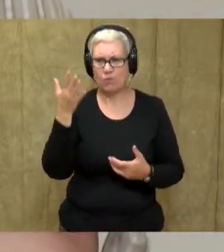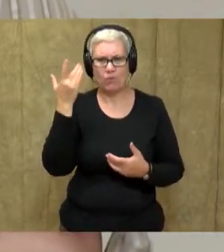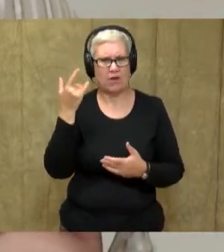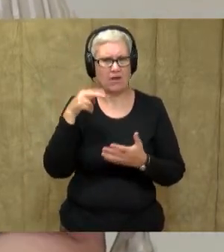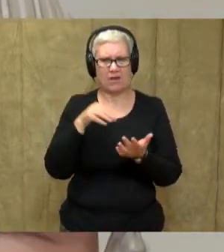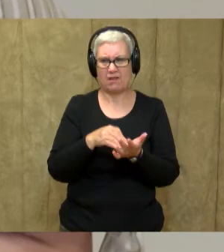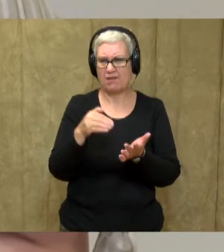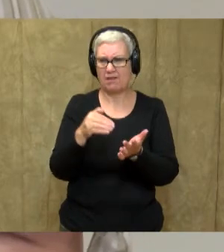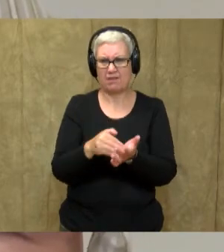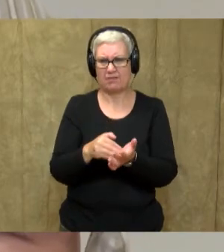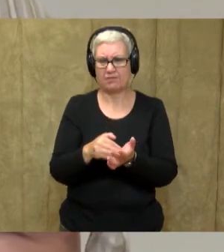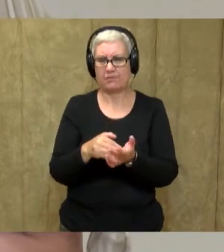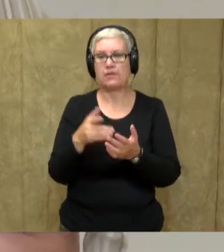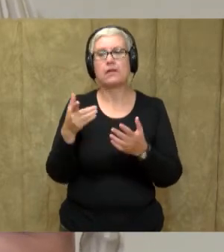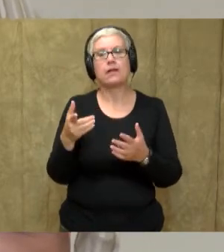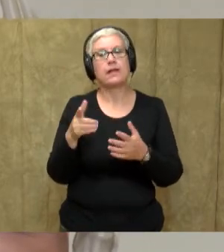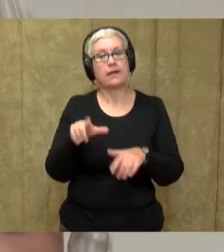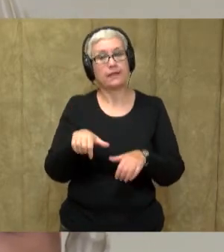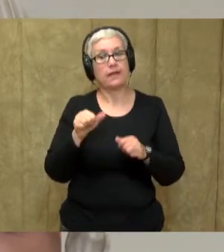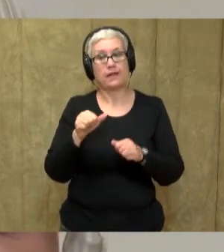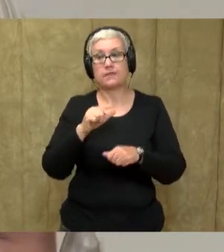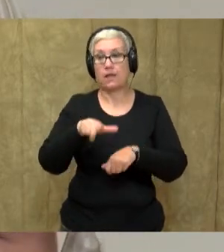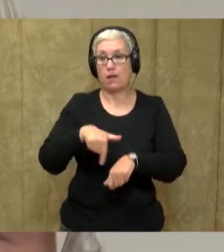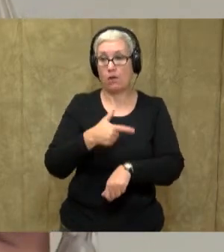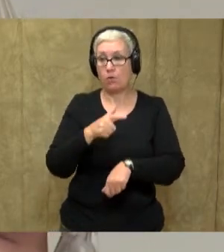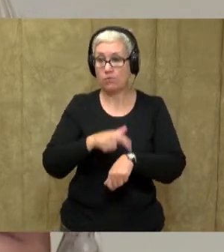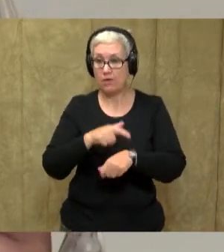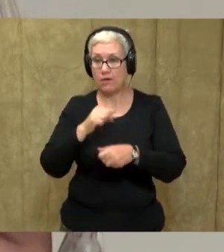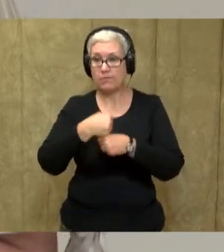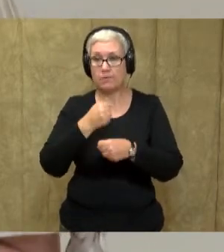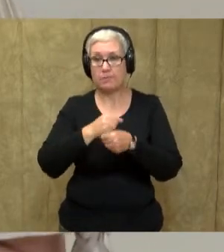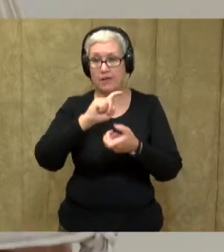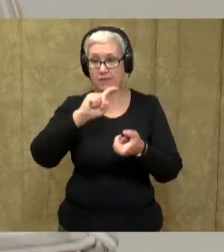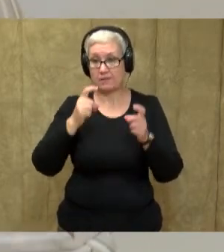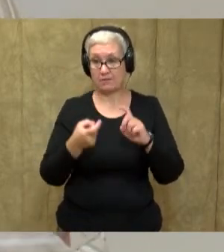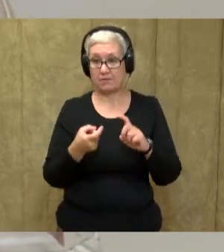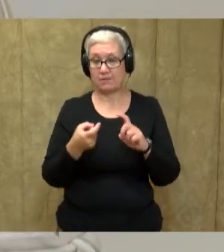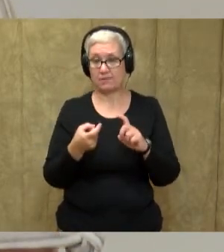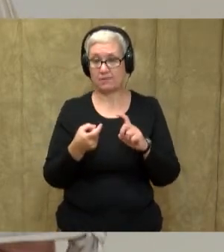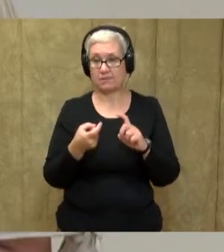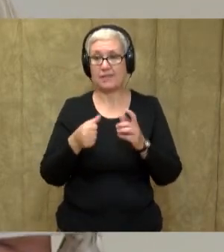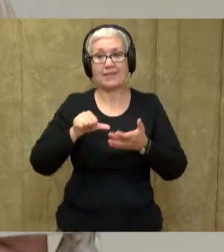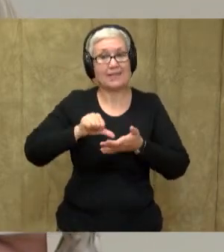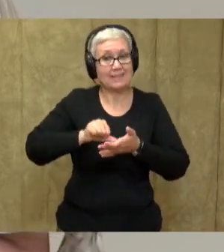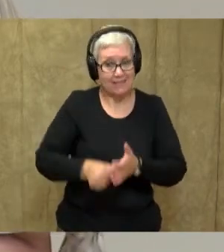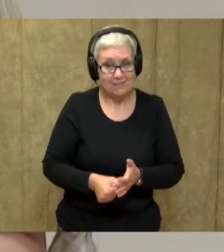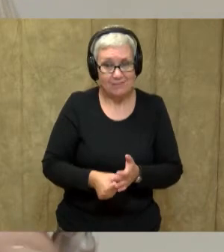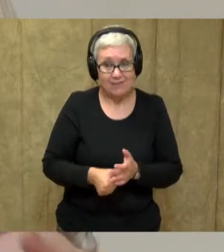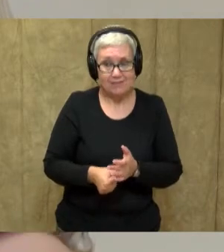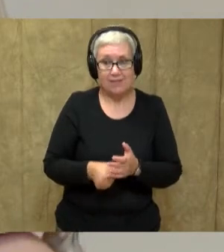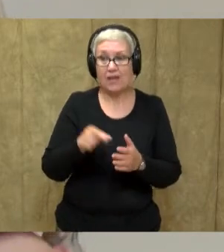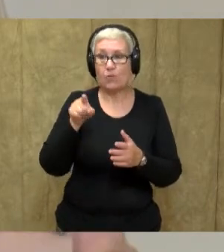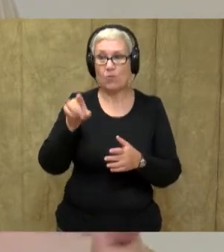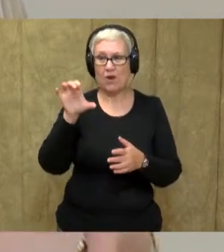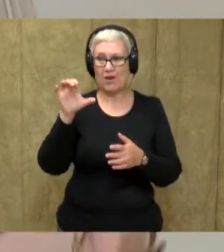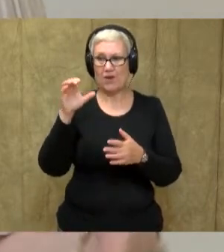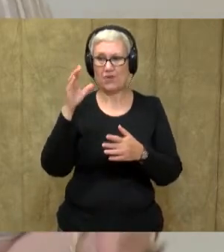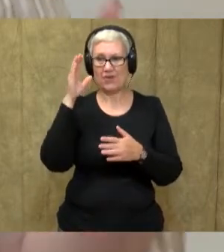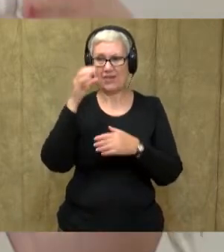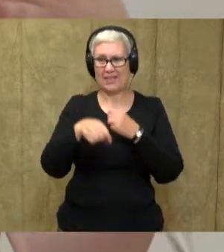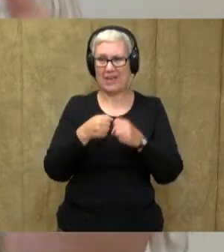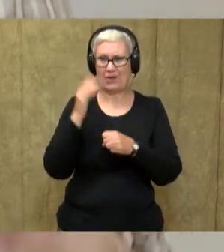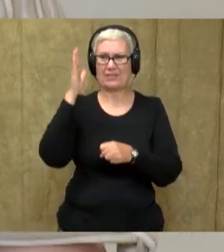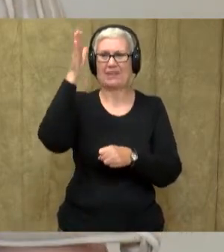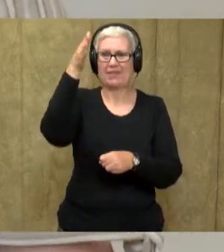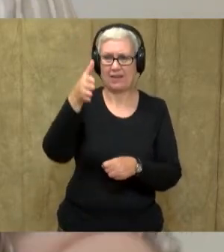It takes a long time to make change, right? He is emphasizing here it is 100 years. We should have